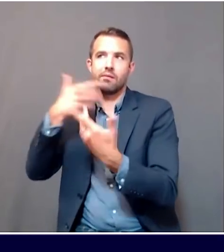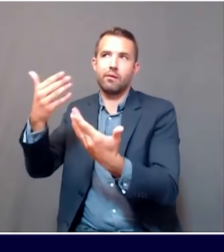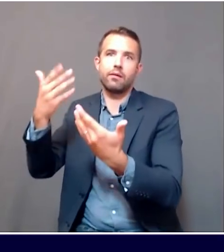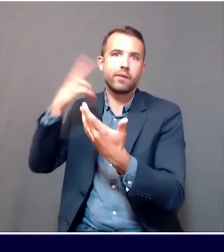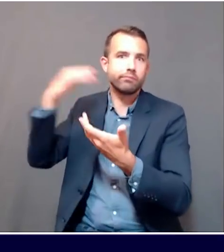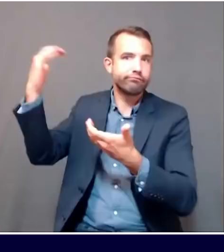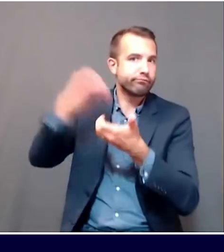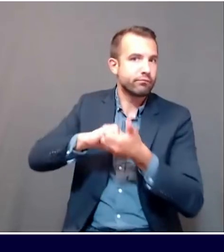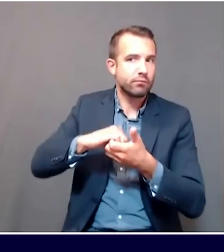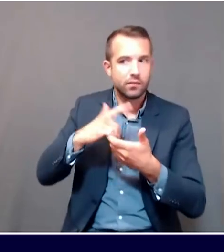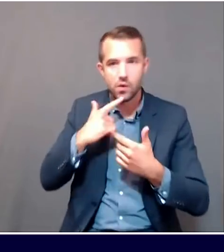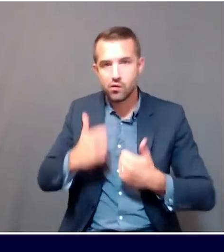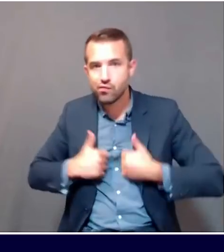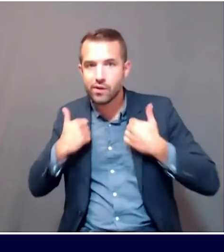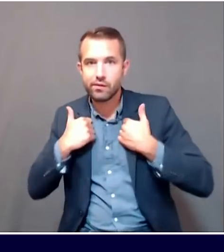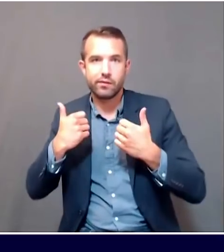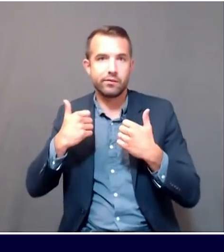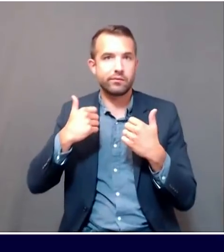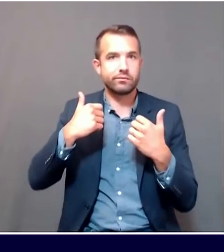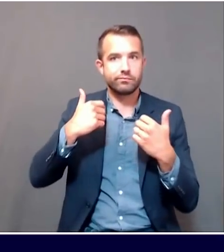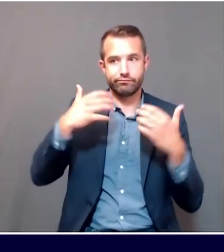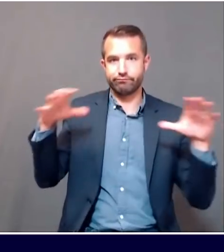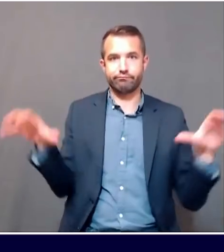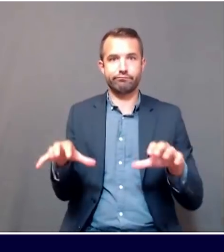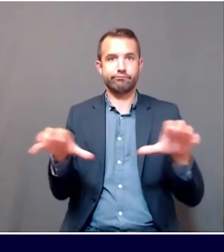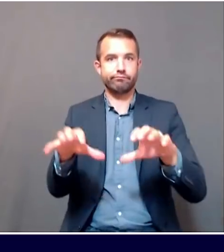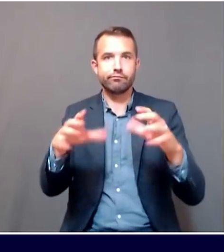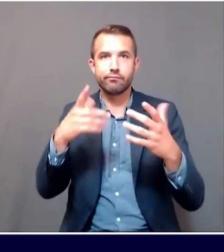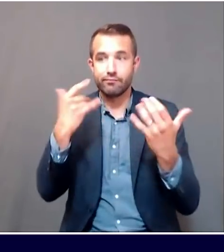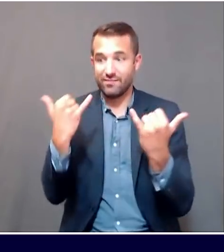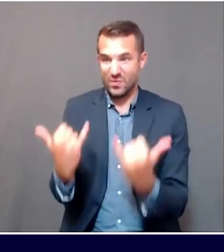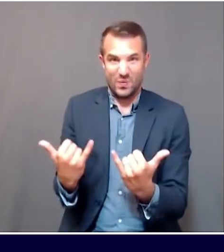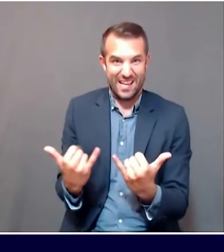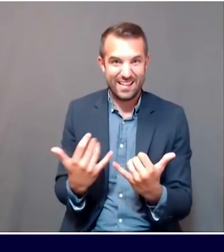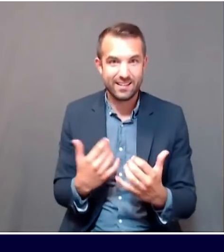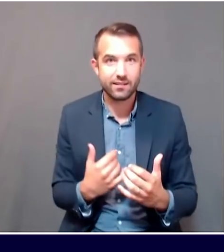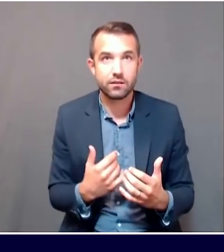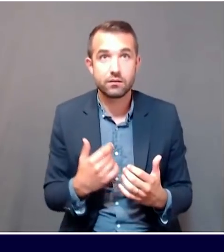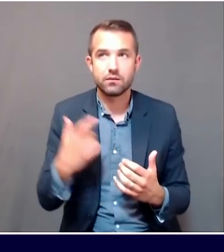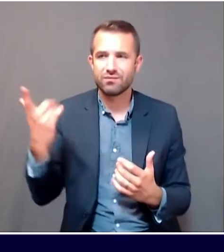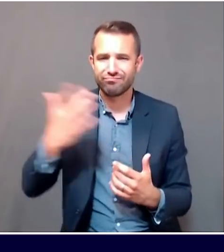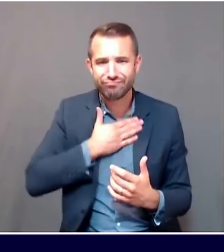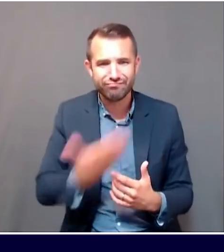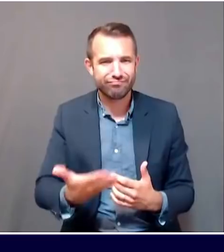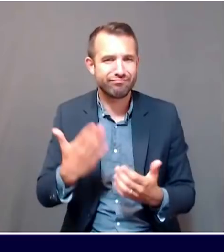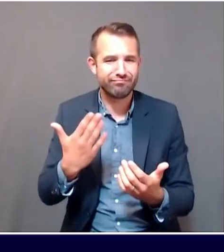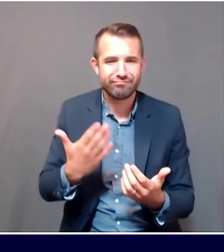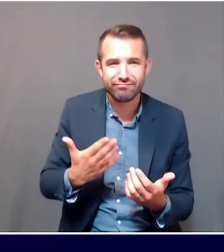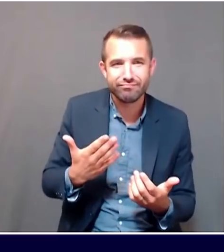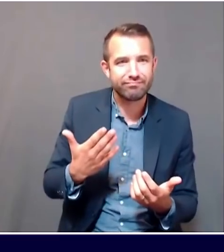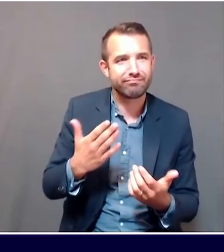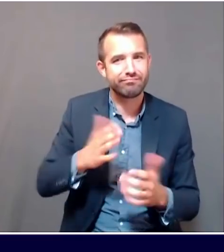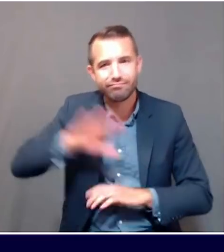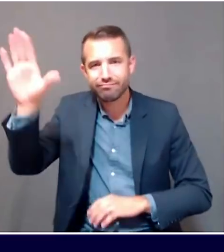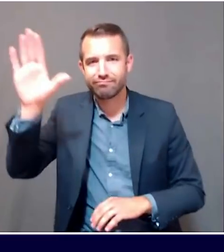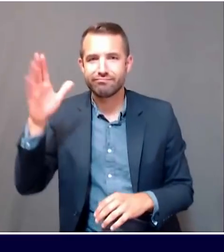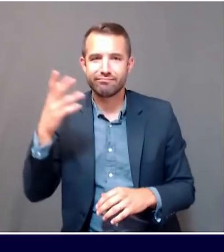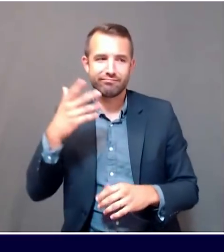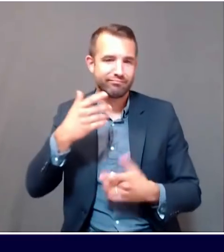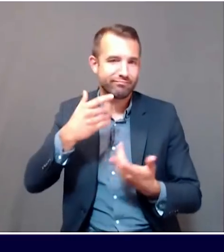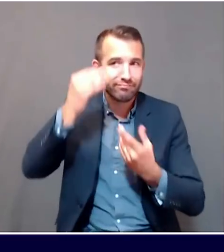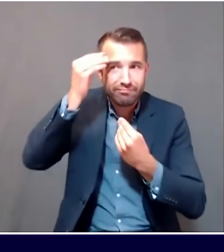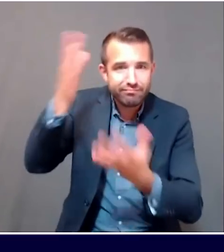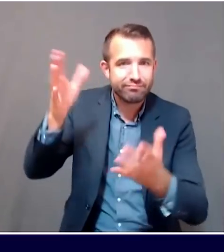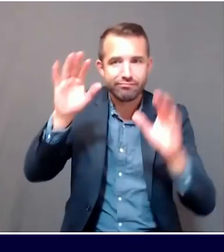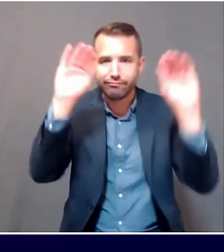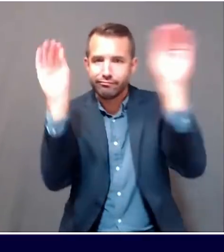in this fashion, MDI Hospital has volunteered to step up and say, yep, we'll enter those people in, and those individuals will then get a